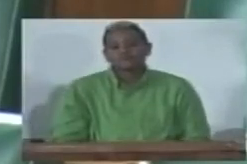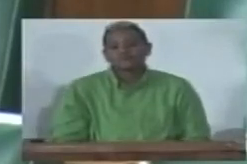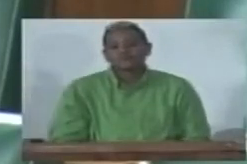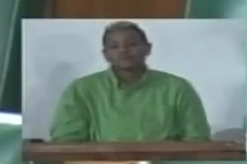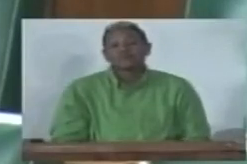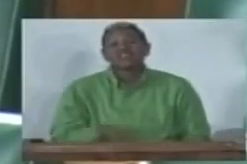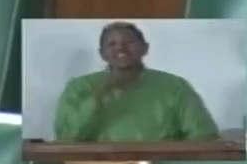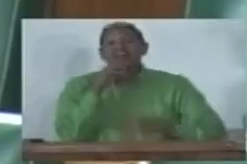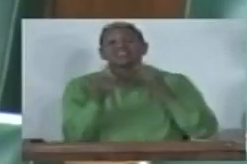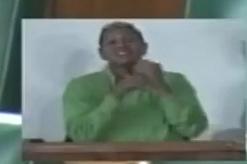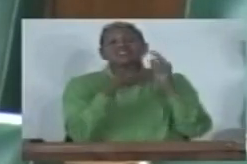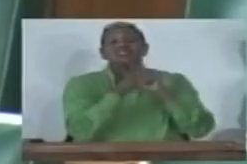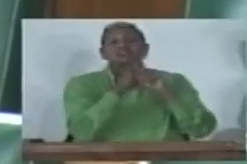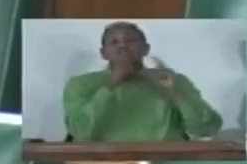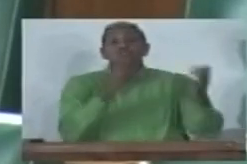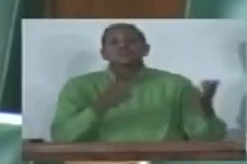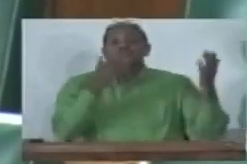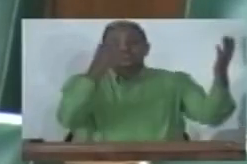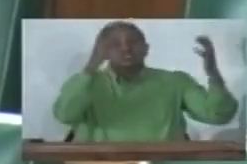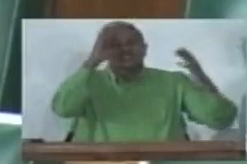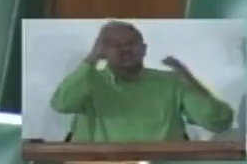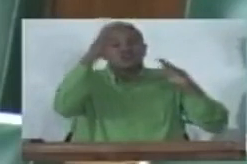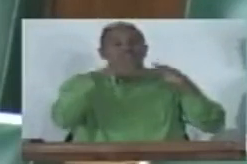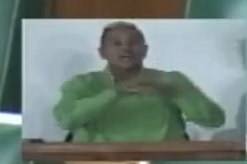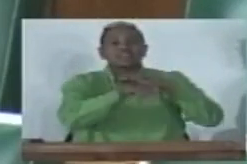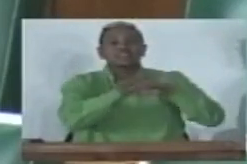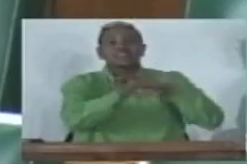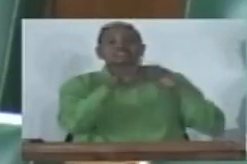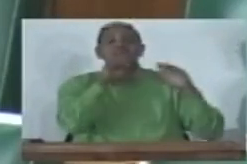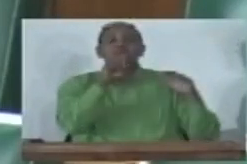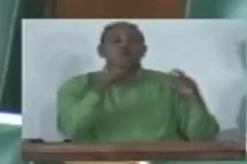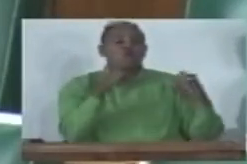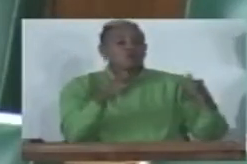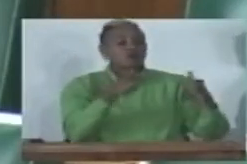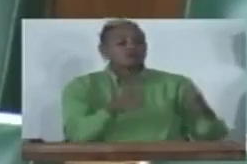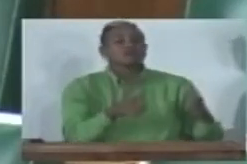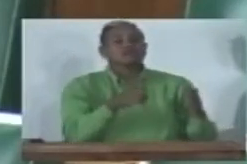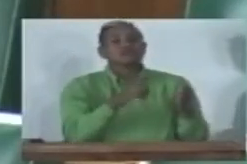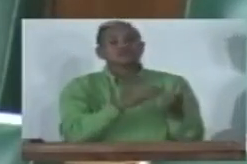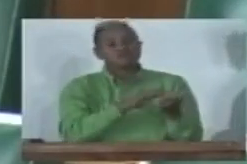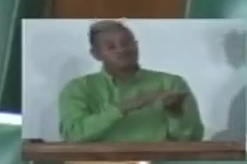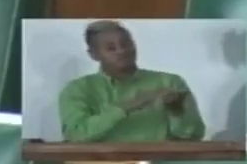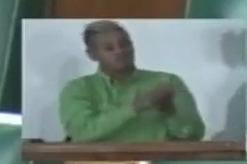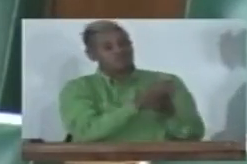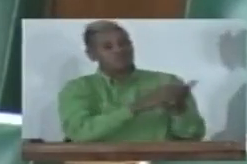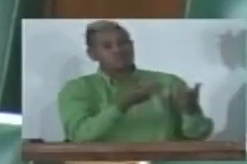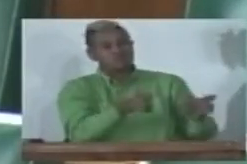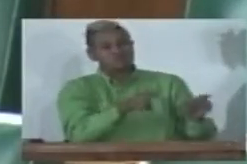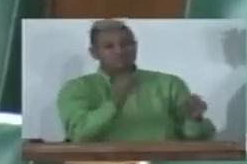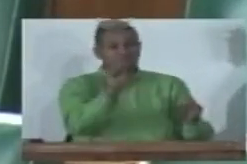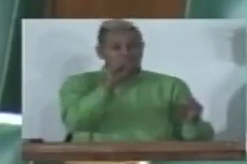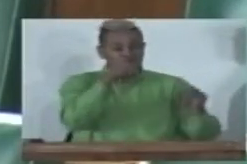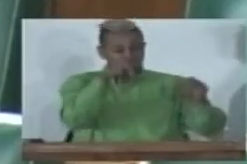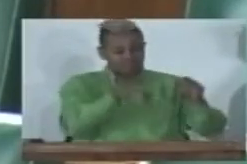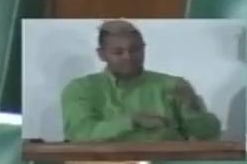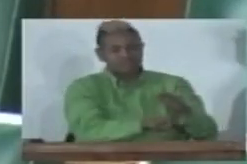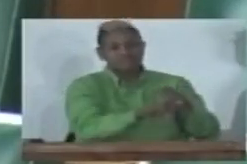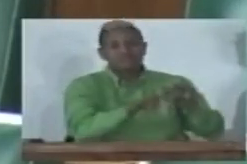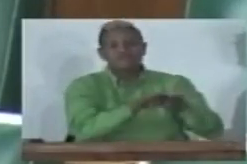It also suggests to create an accessible single-use washroom on the ground floor.